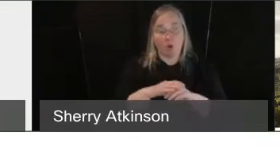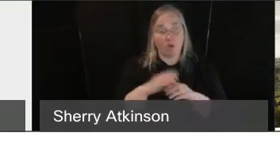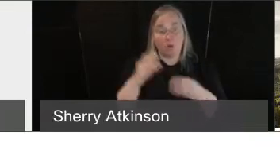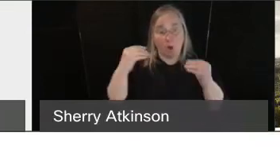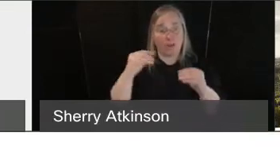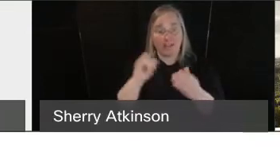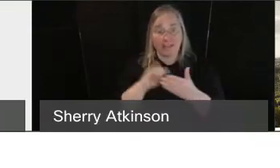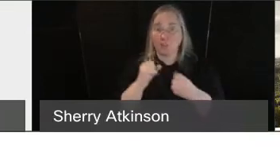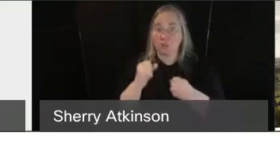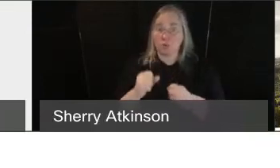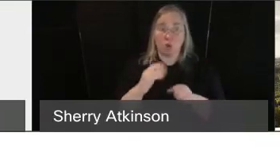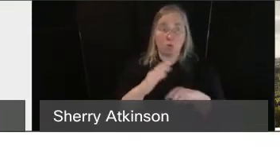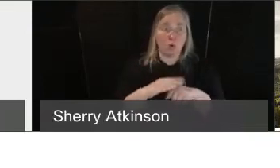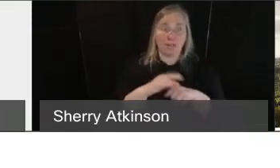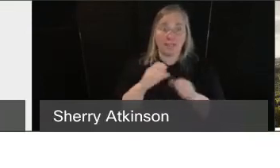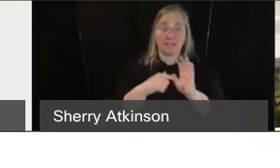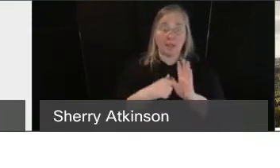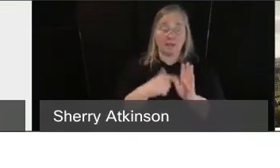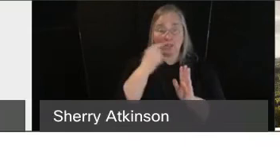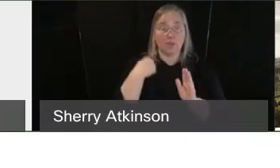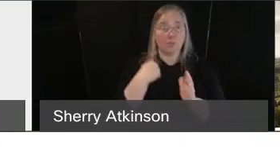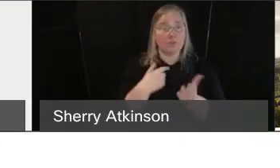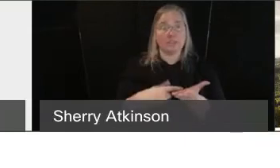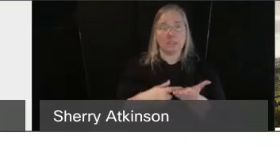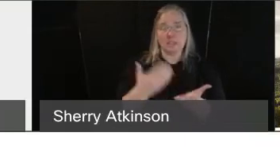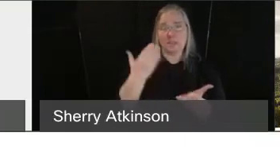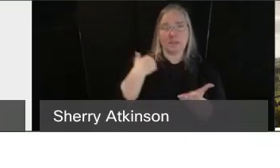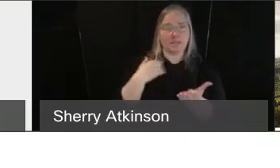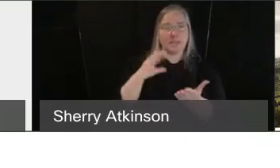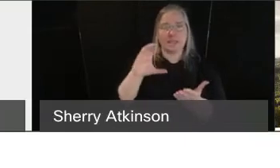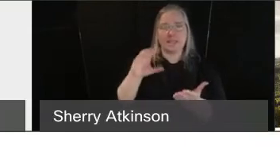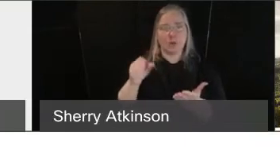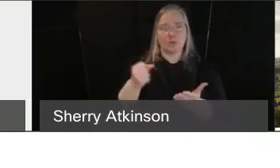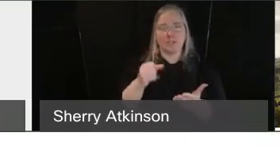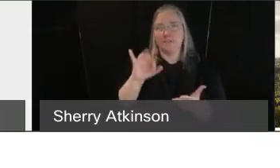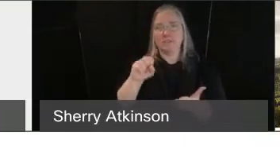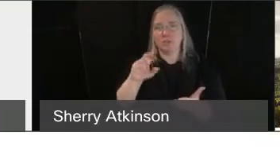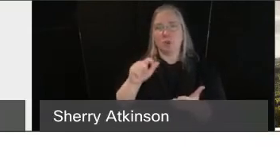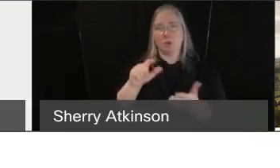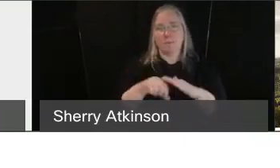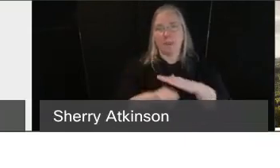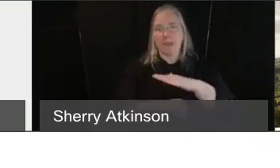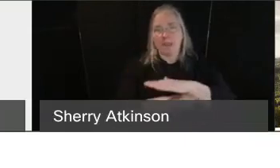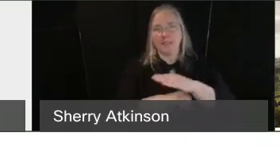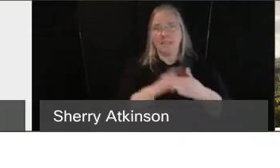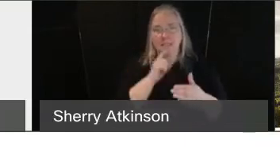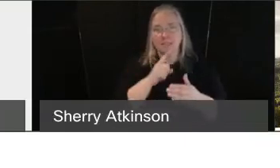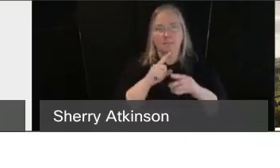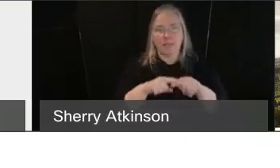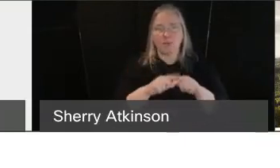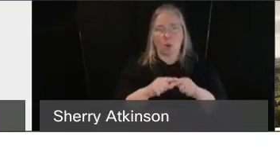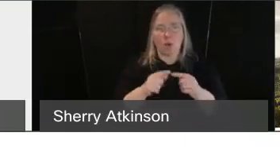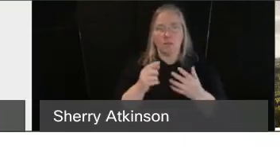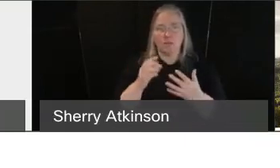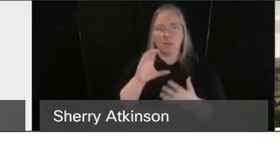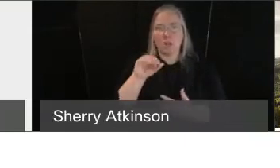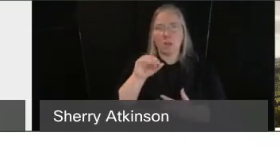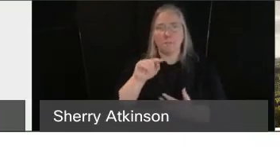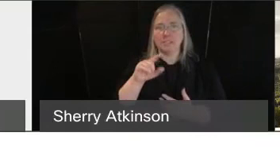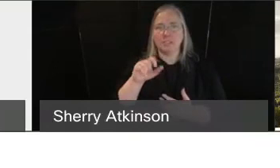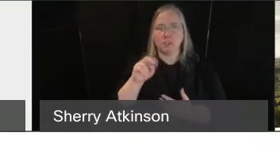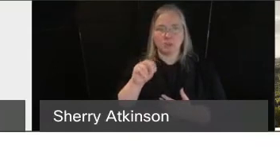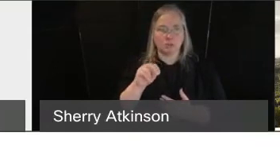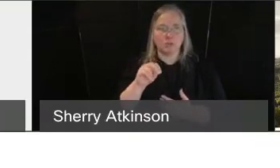we've talked about in the past, the county's fiscal base is based on the composition or the